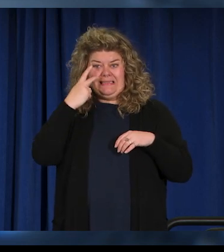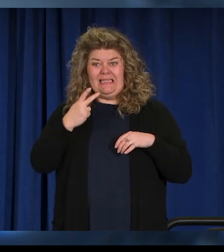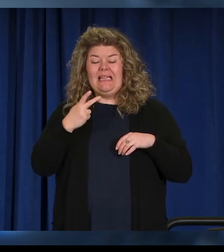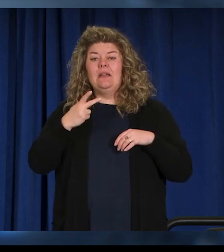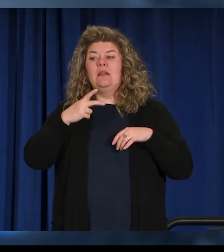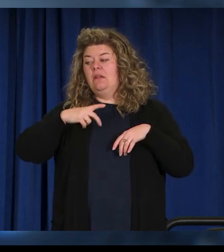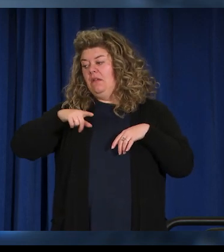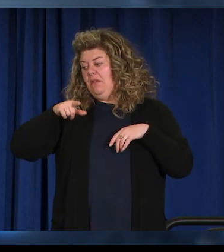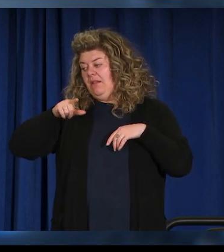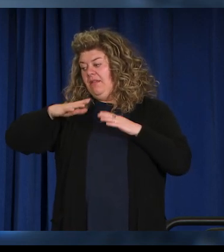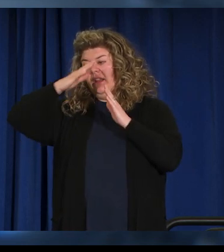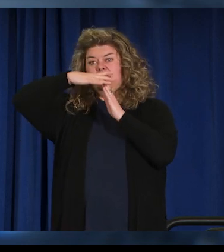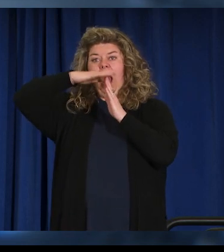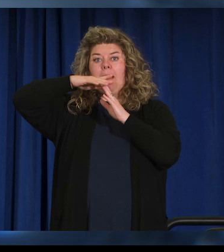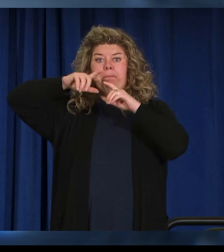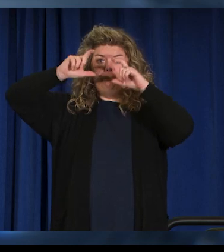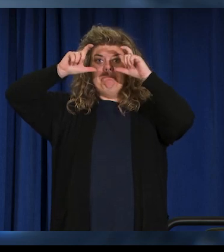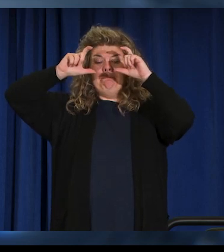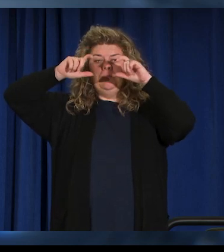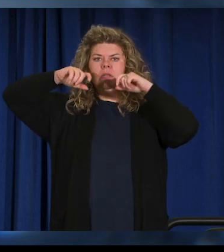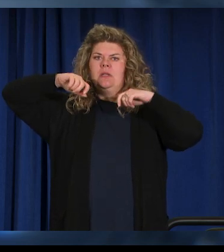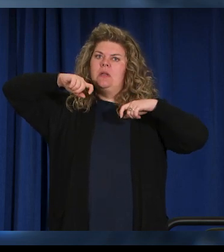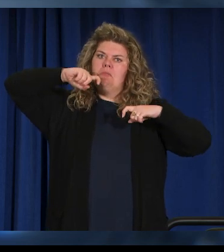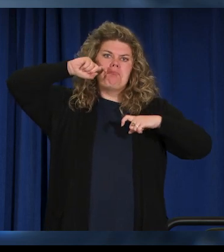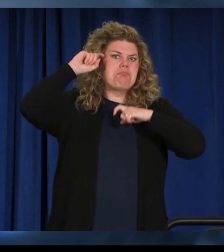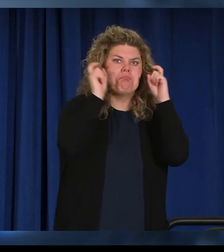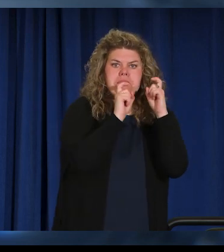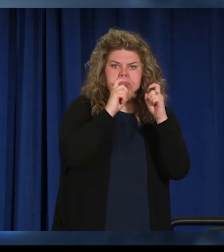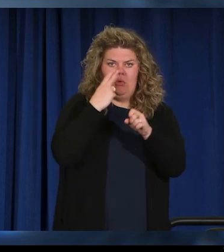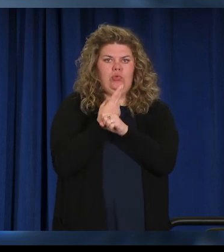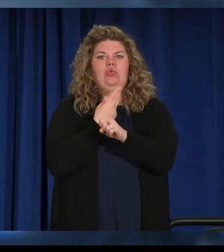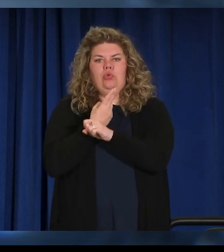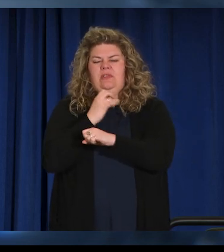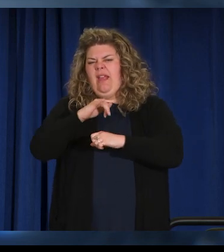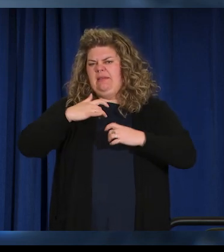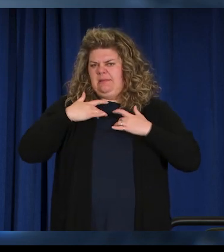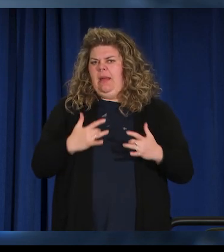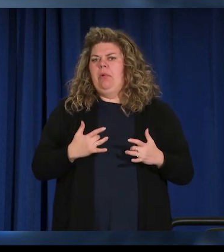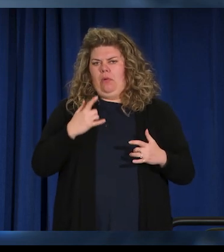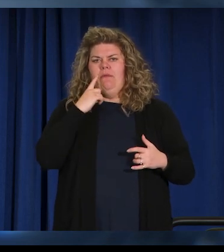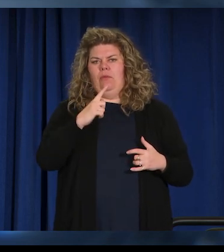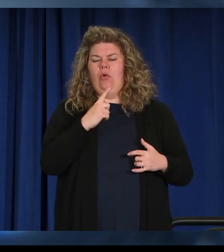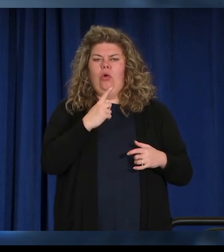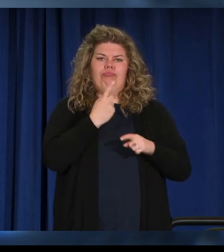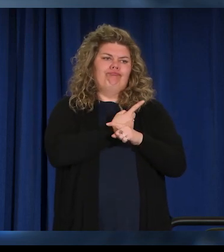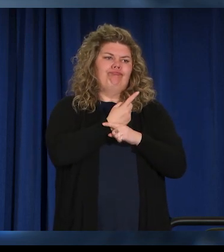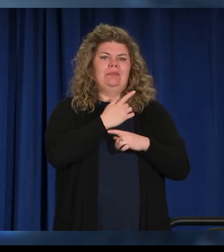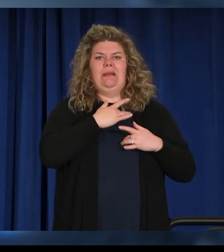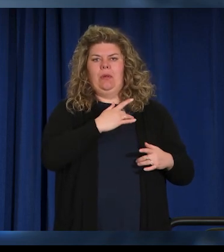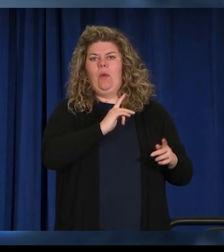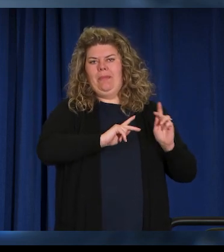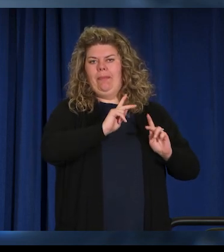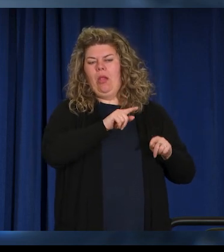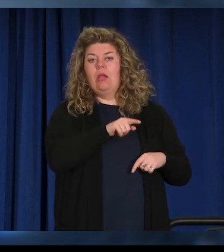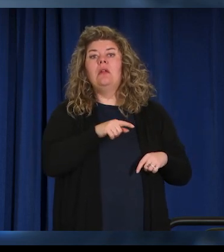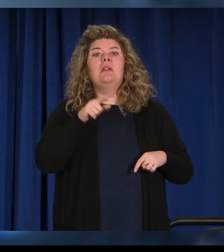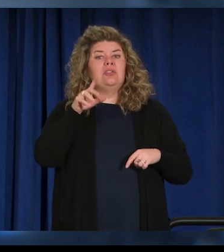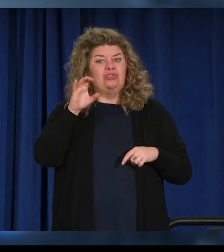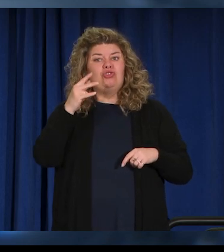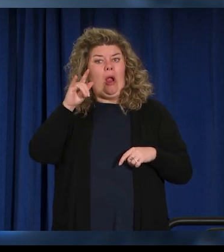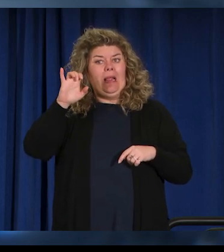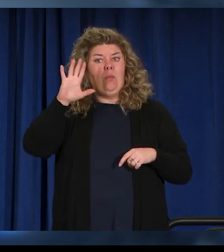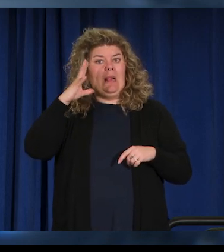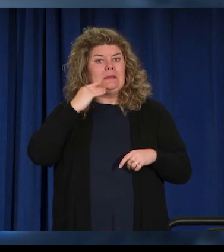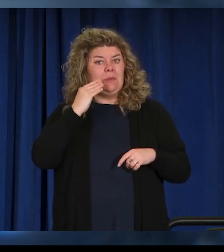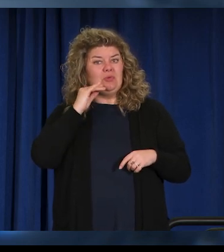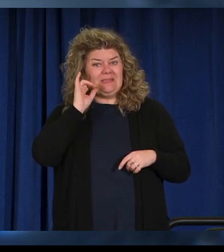full affect. This is the facial and vocal expression typically expected in neurotypical conversations. Charlie experiences this when